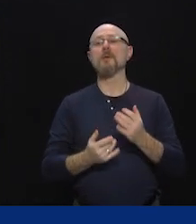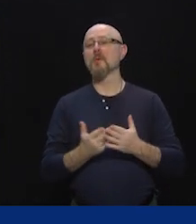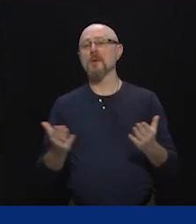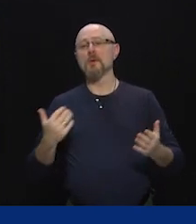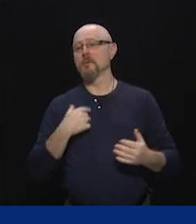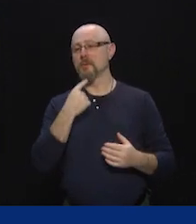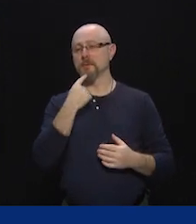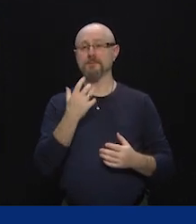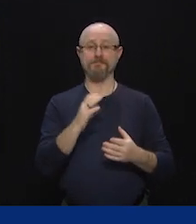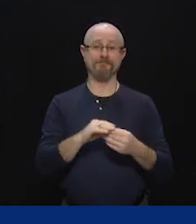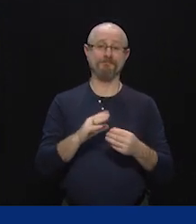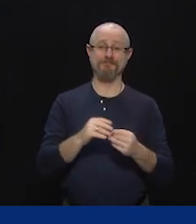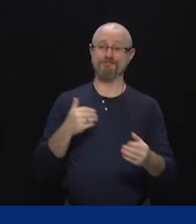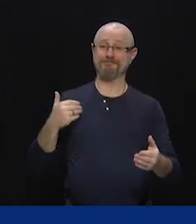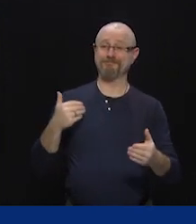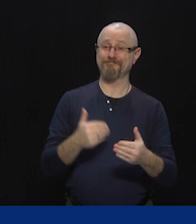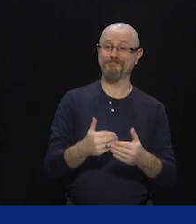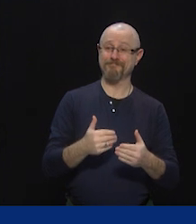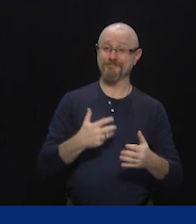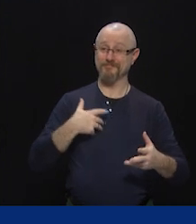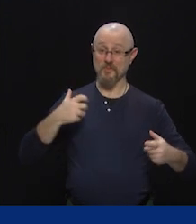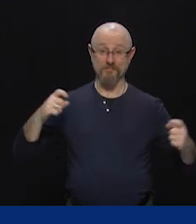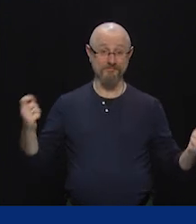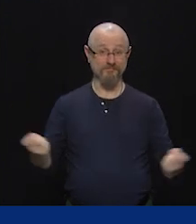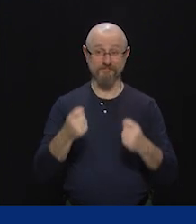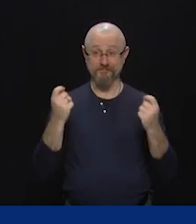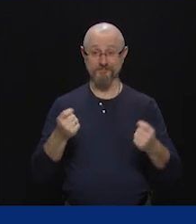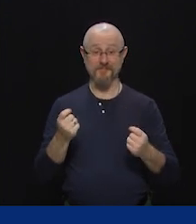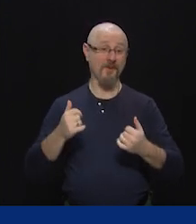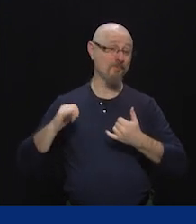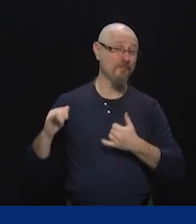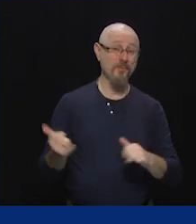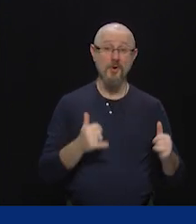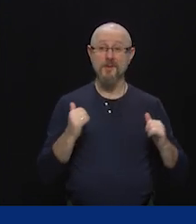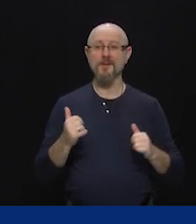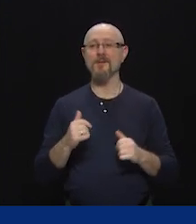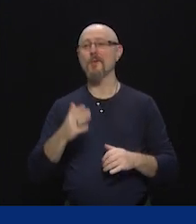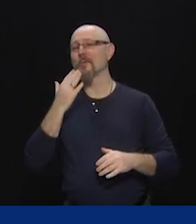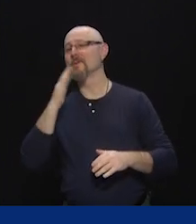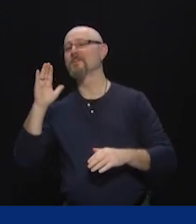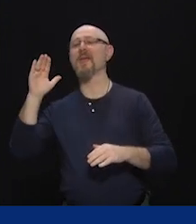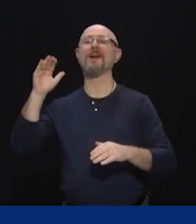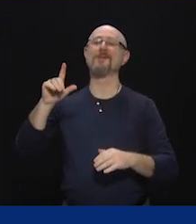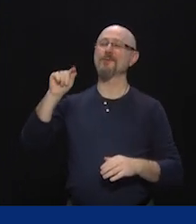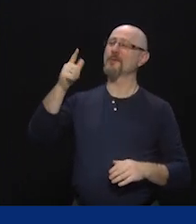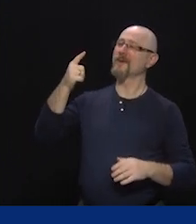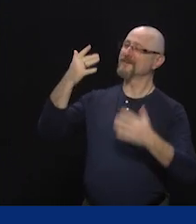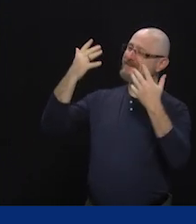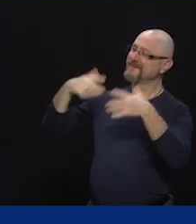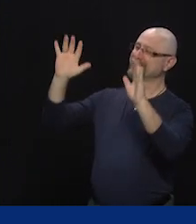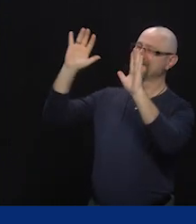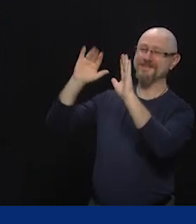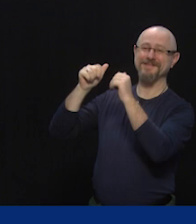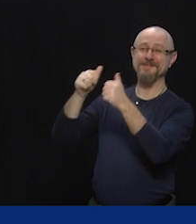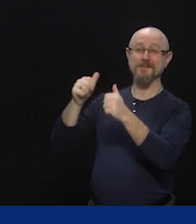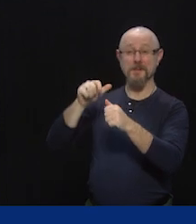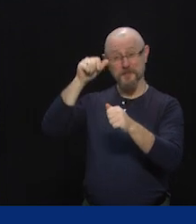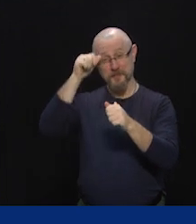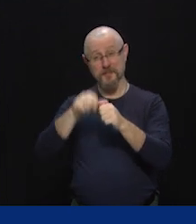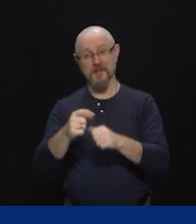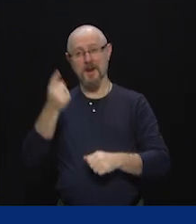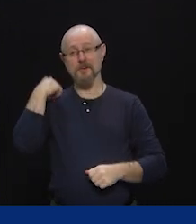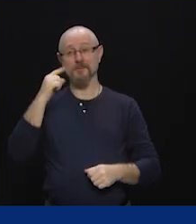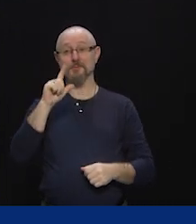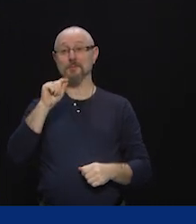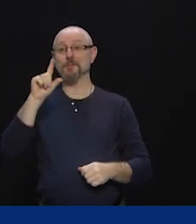into the festivities to wrap up and finally say goodbye to 2021. I remember this time last year, we were so excited to